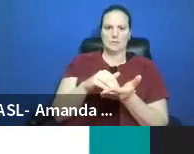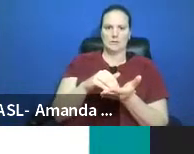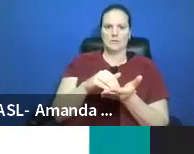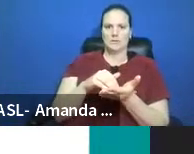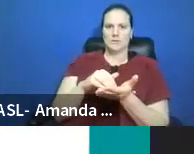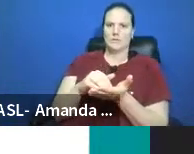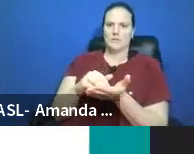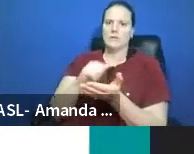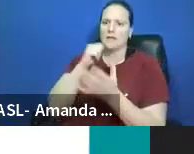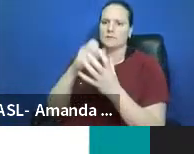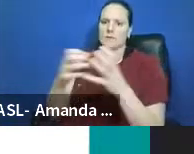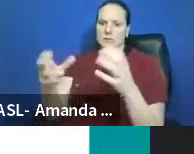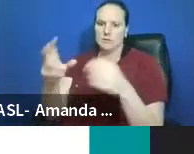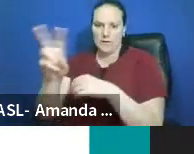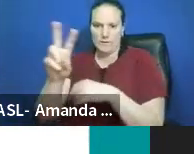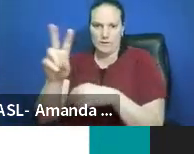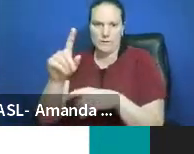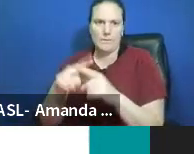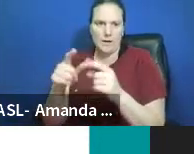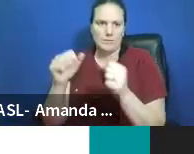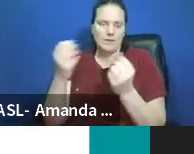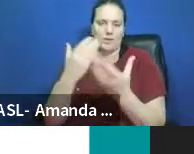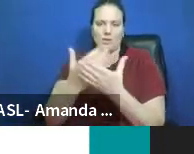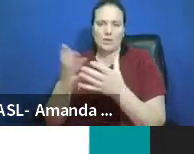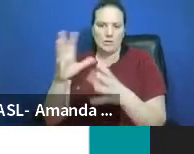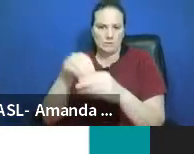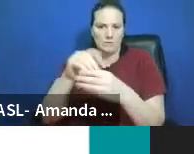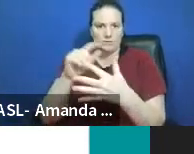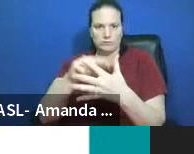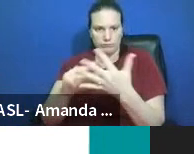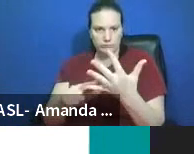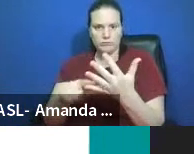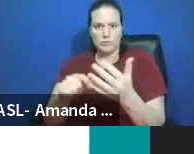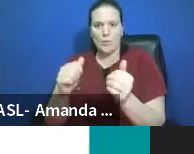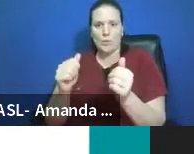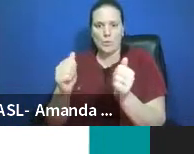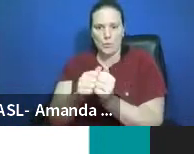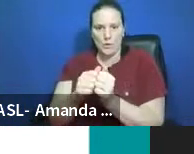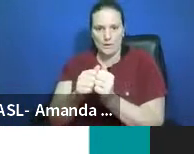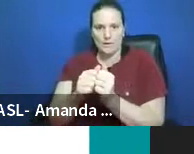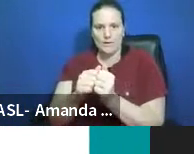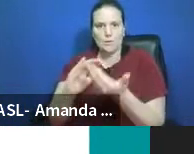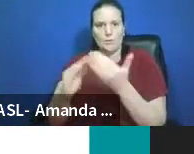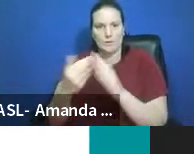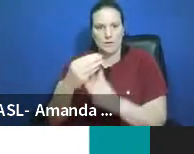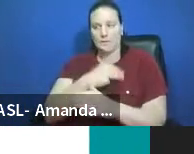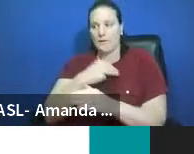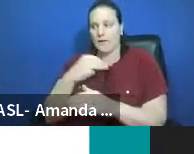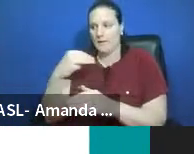much as Vancouver, but lots of good engagement with community members.